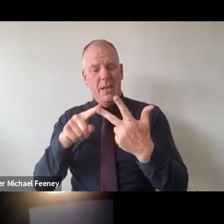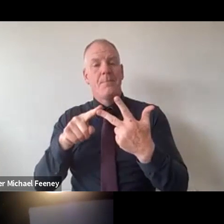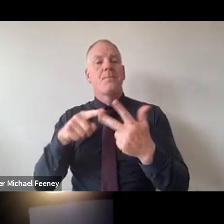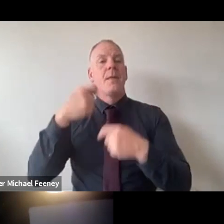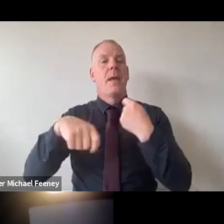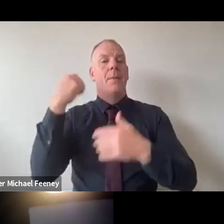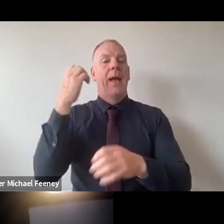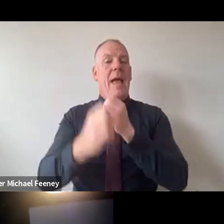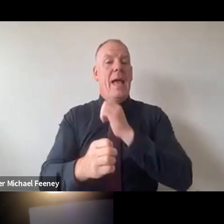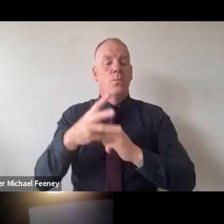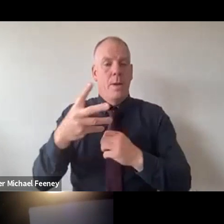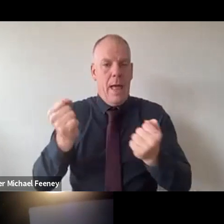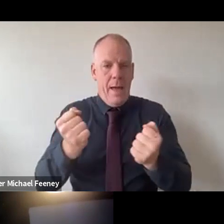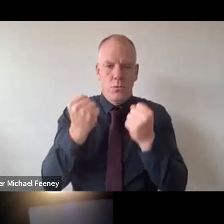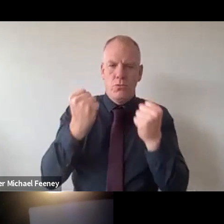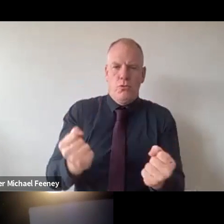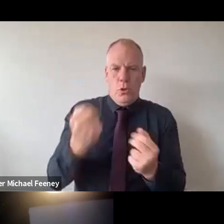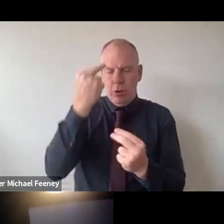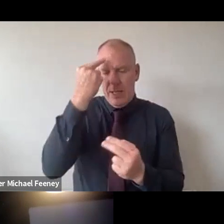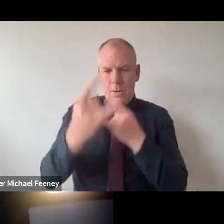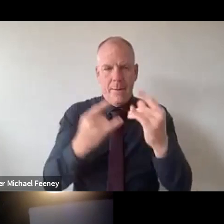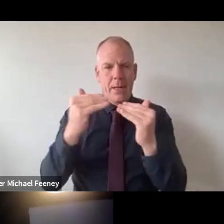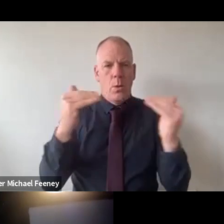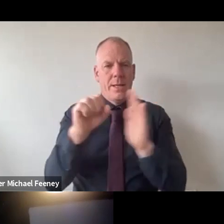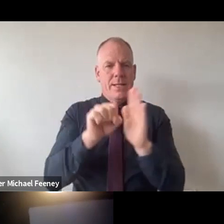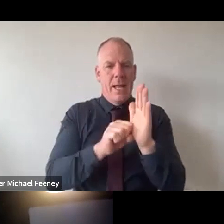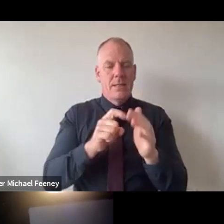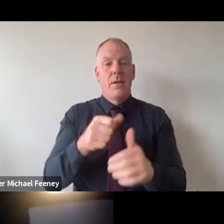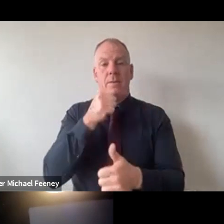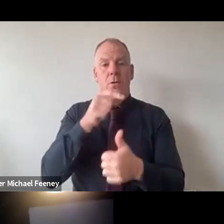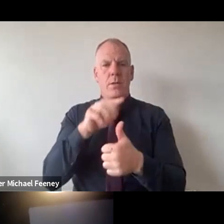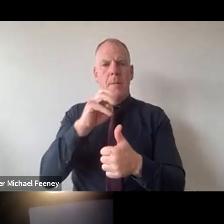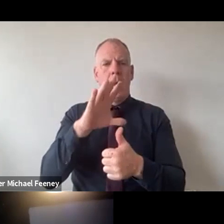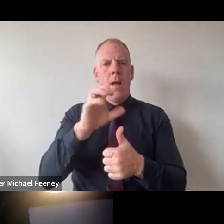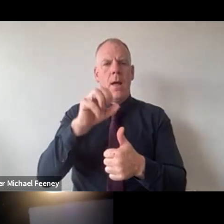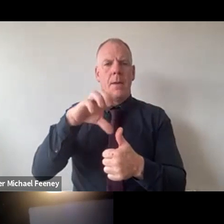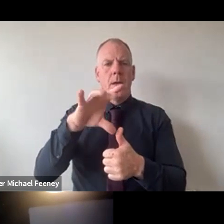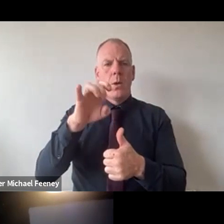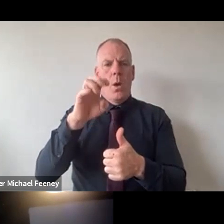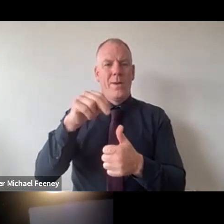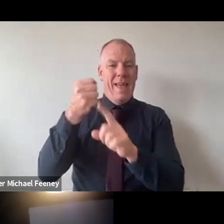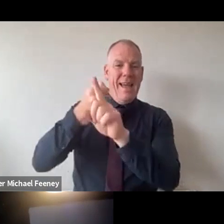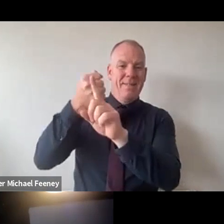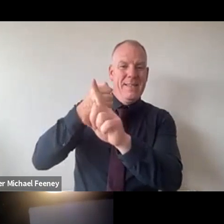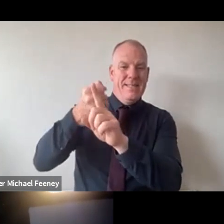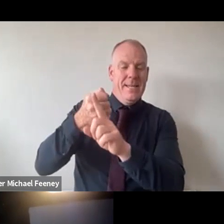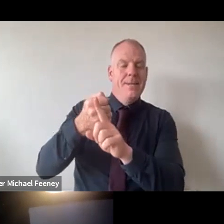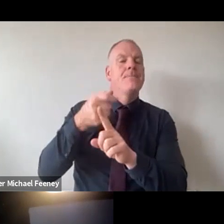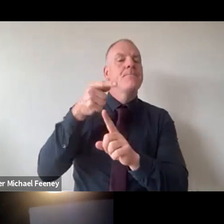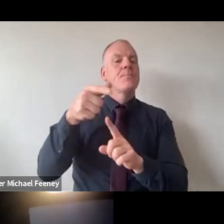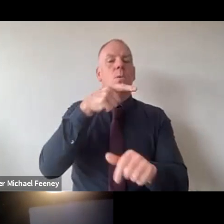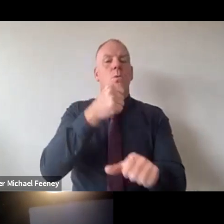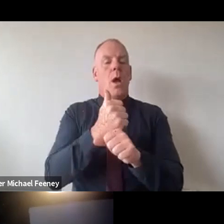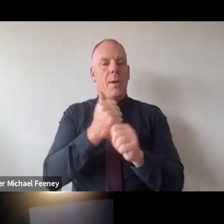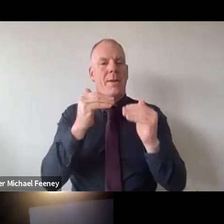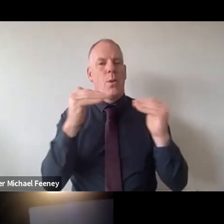hour, bring you a rich understanding of this area. And first, we'll be hearing from Paul McKeon, who's an activist and will speak to this issue based